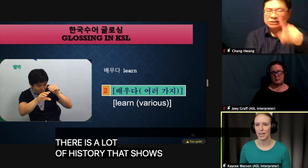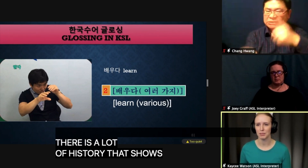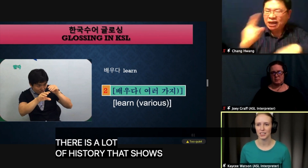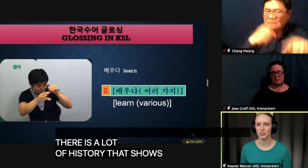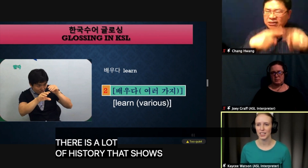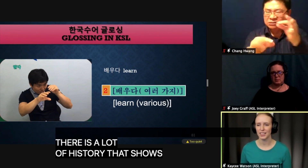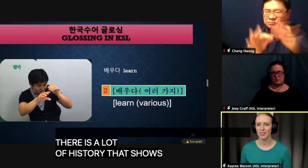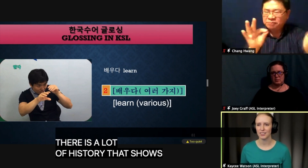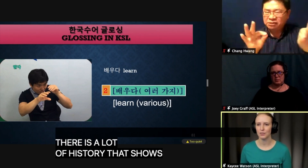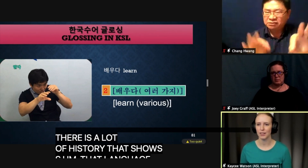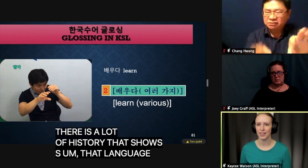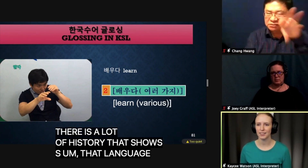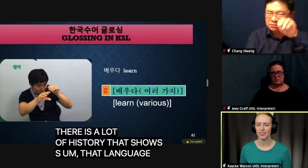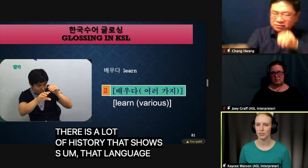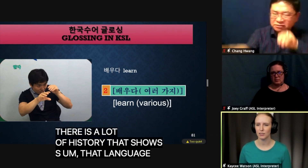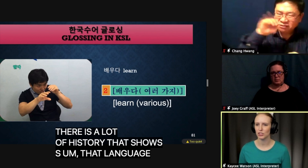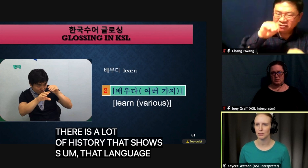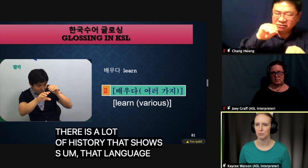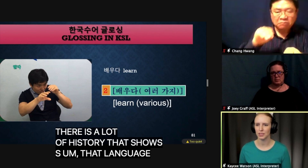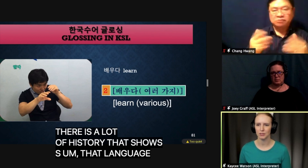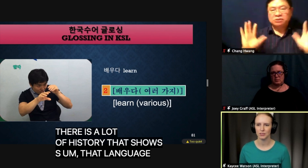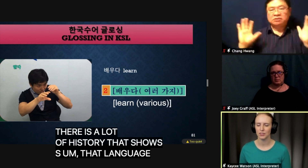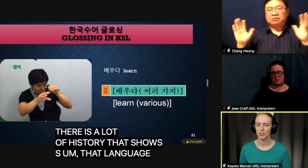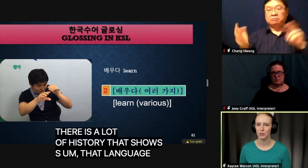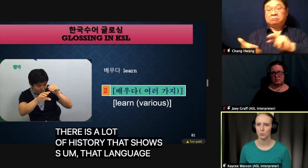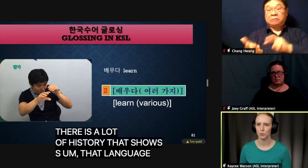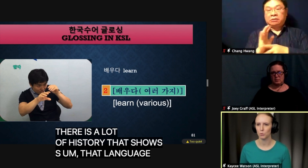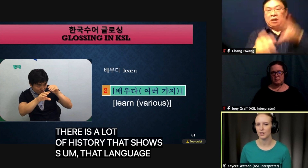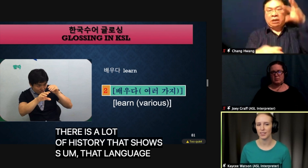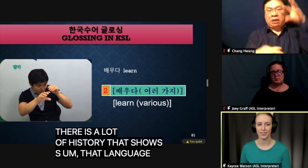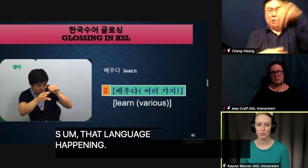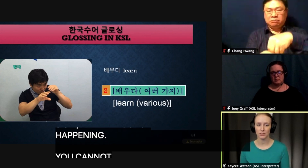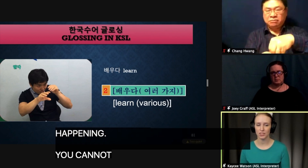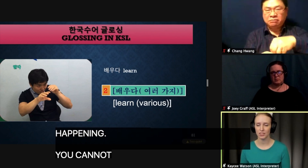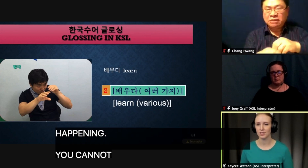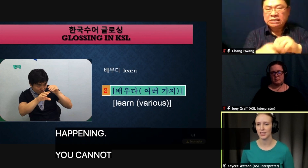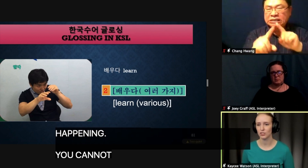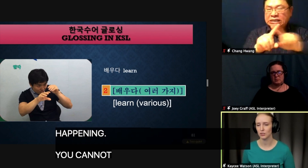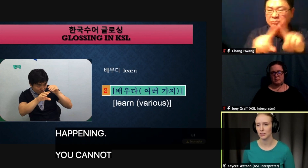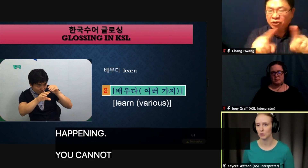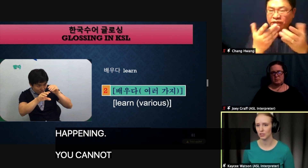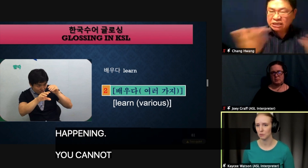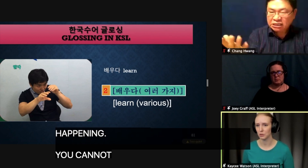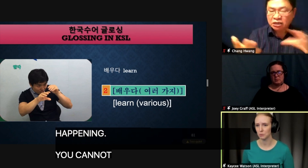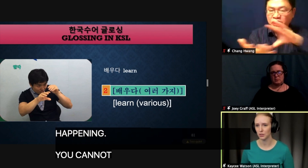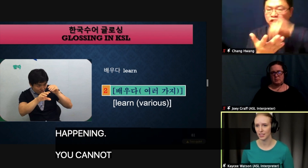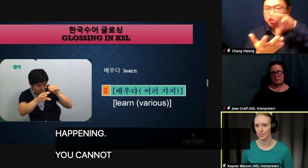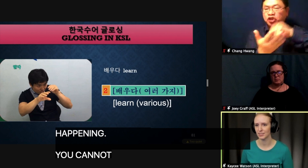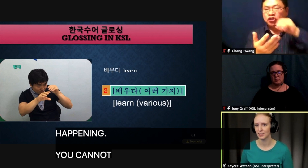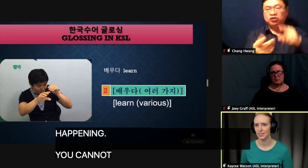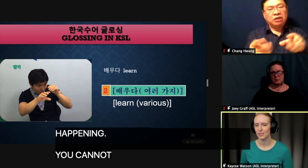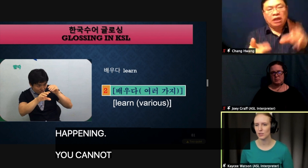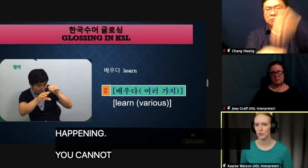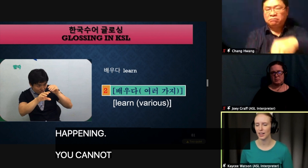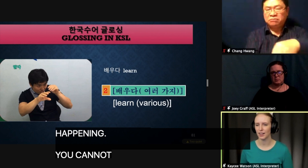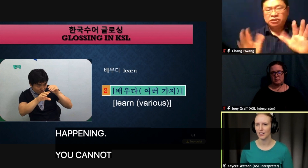that language happening. You cannot convey language simply with one thing. This particular sign shows someone learning multiple